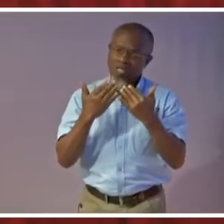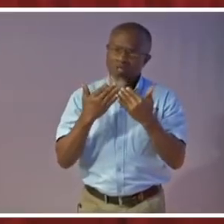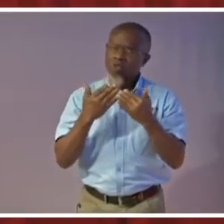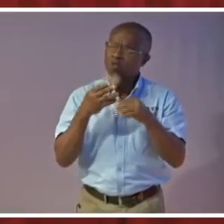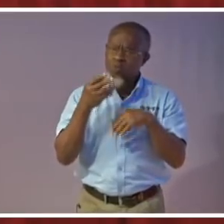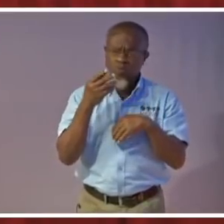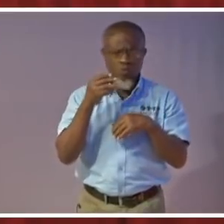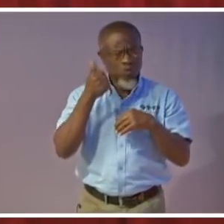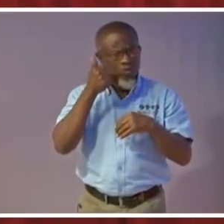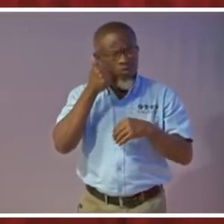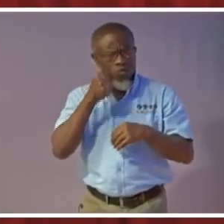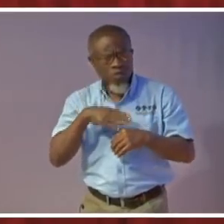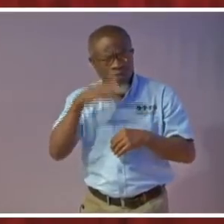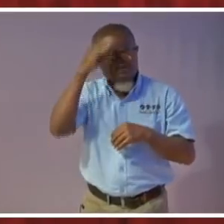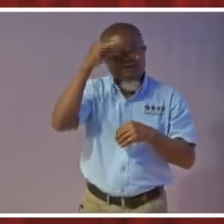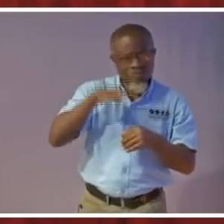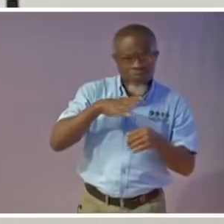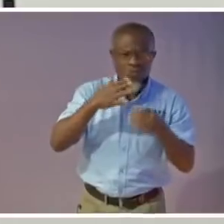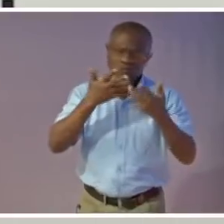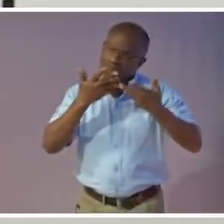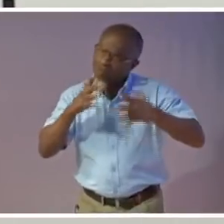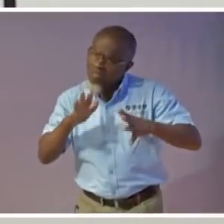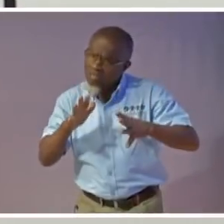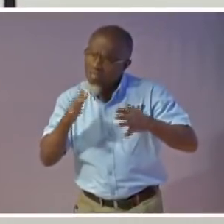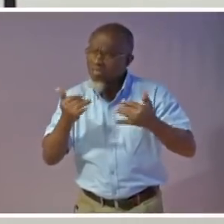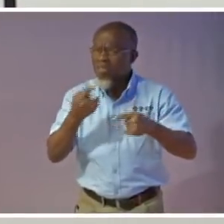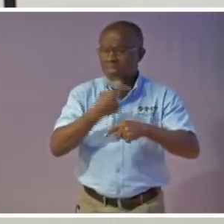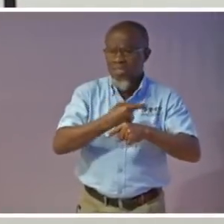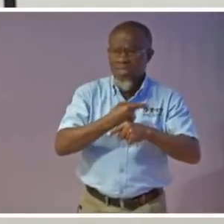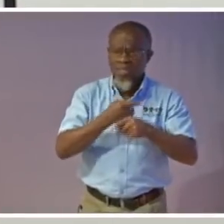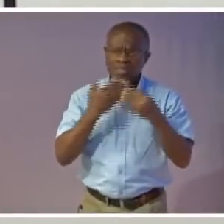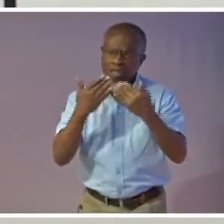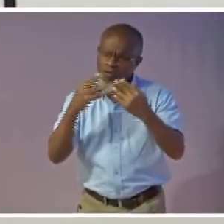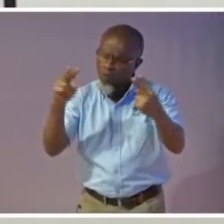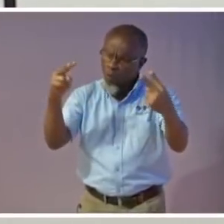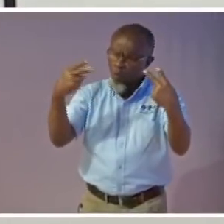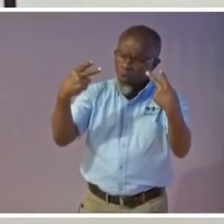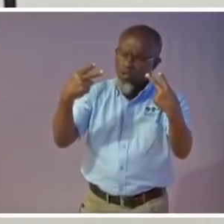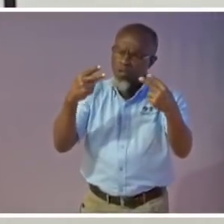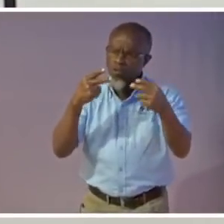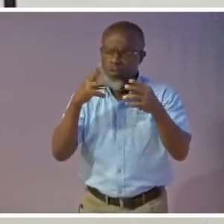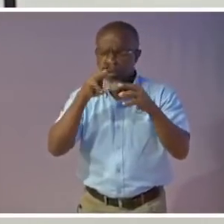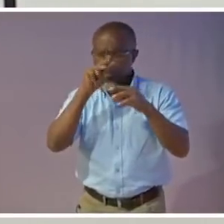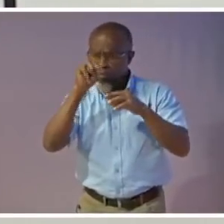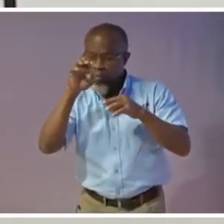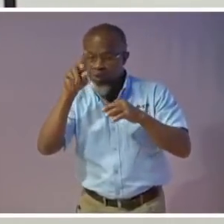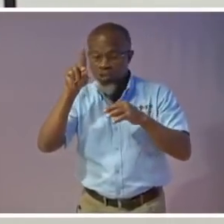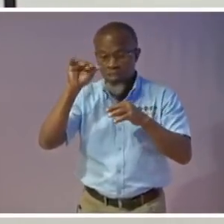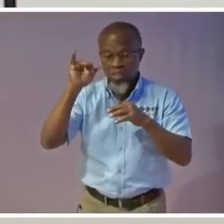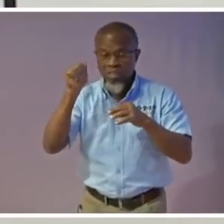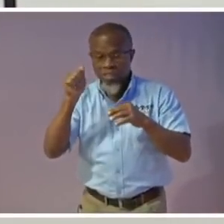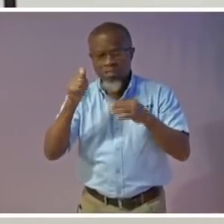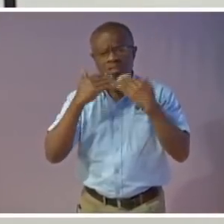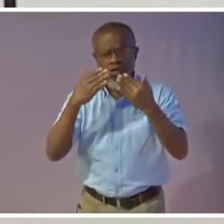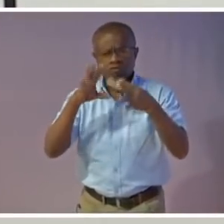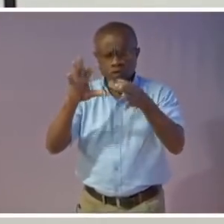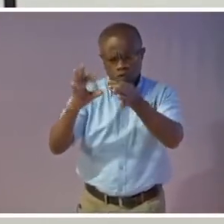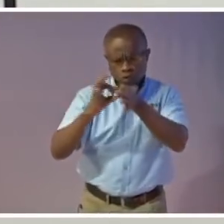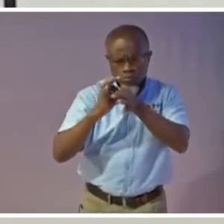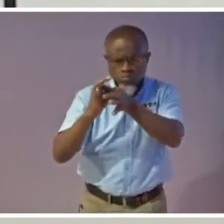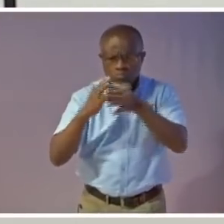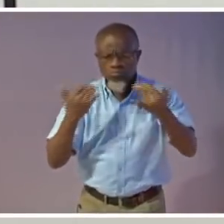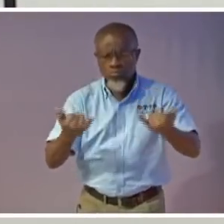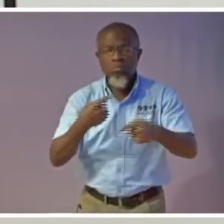conference. We thank the media presenters and you, the listening and viewing public, for your participation today. We